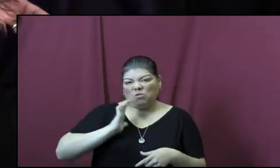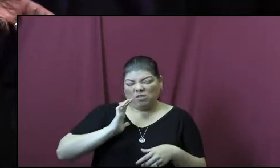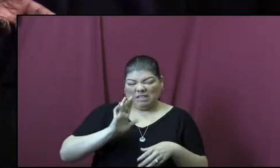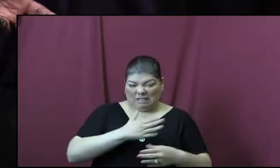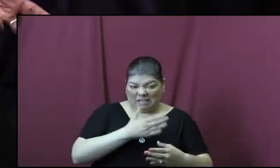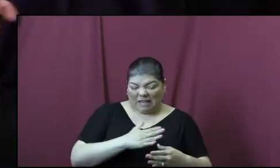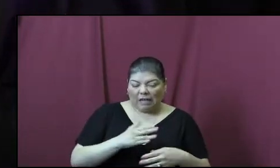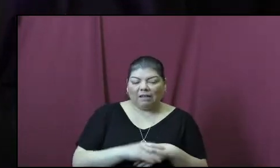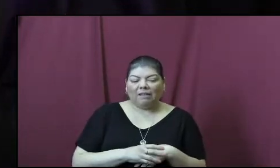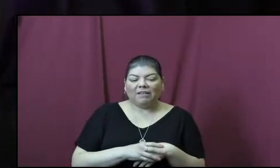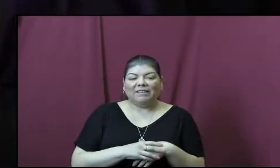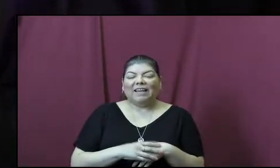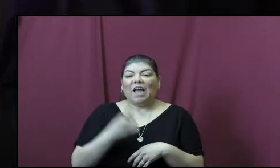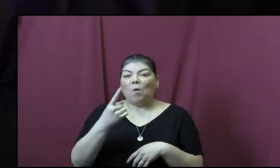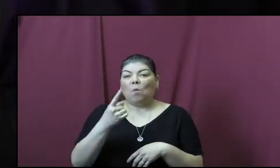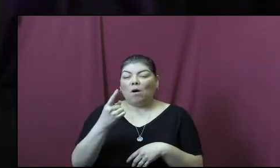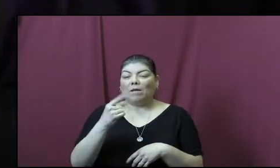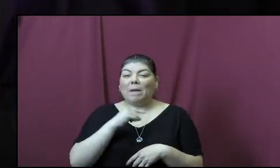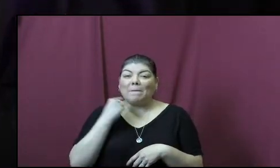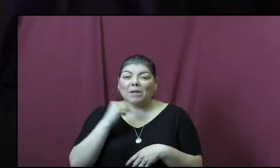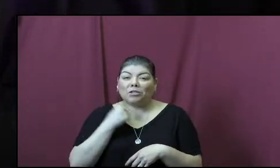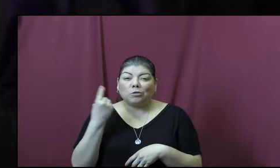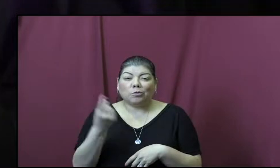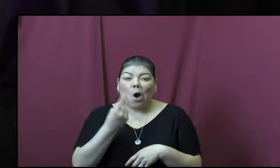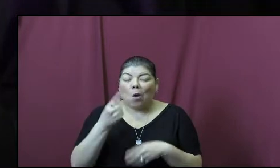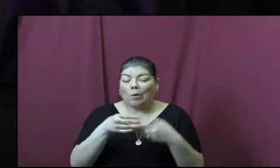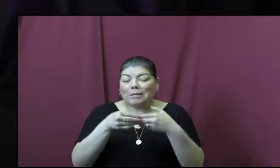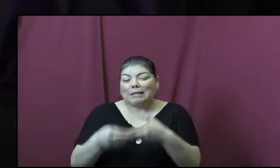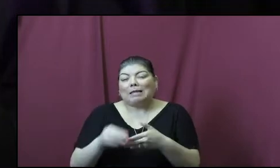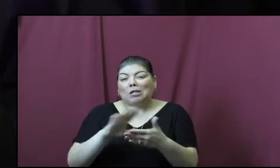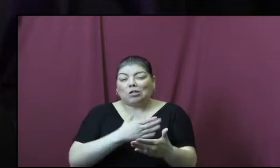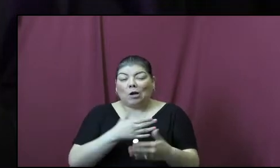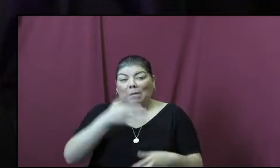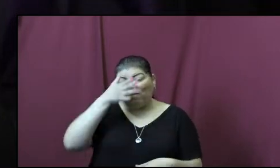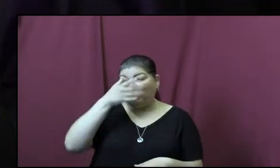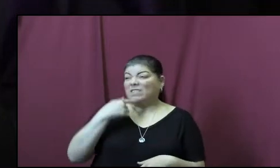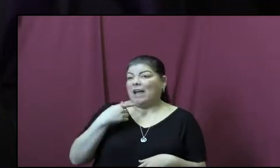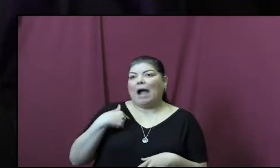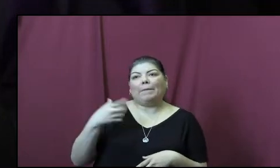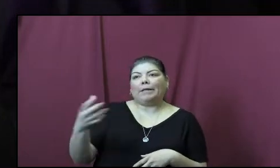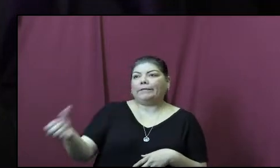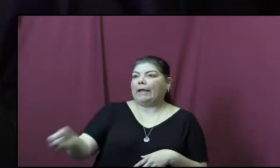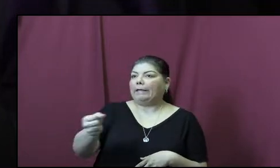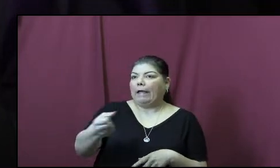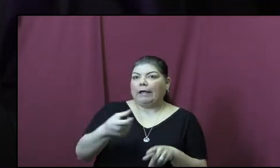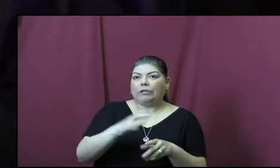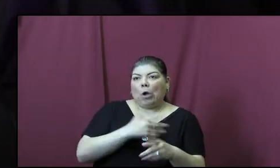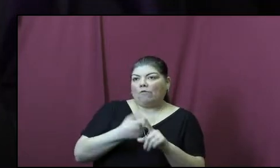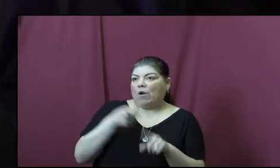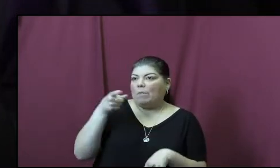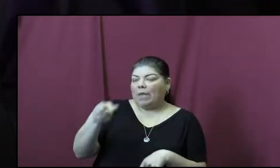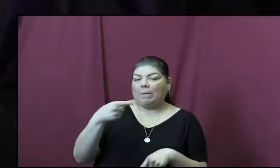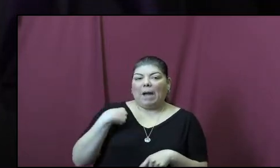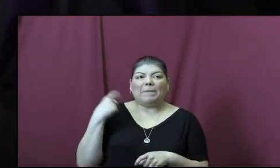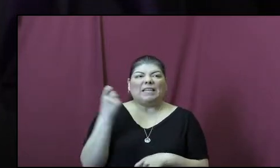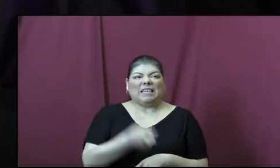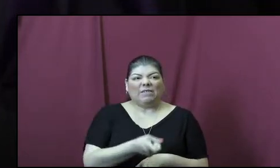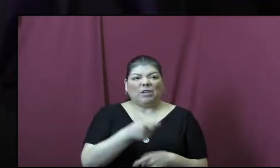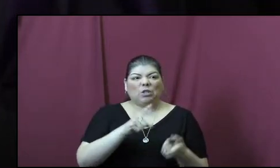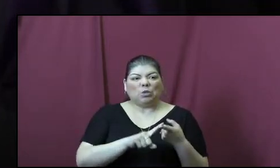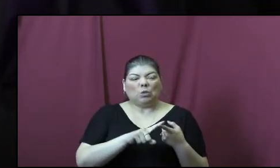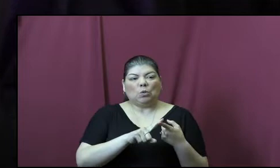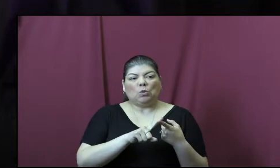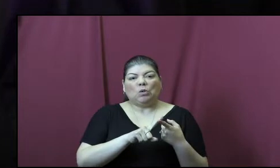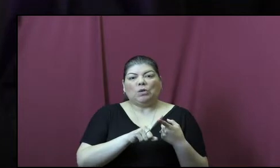sing. And one of the ministers would always lead the song. And then my father said, I'm going to take that song from them. I'm going to give it to